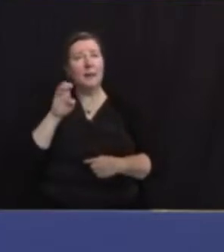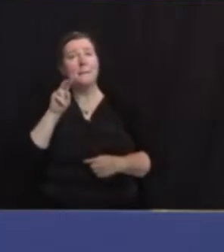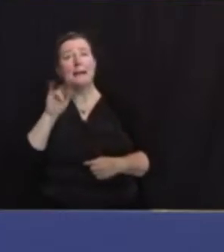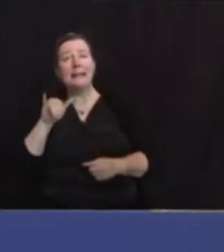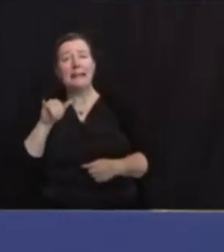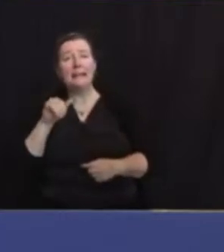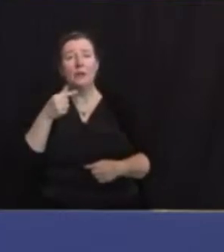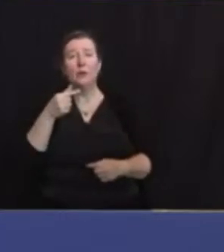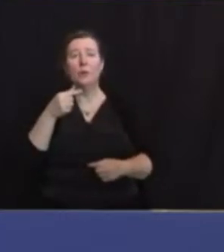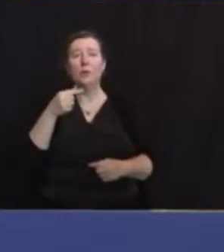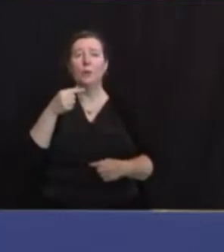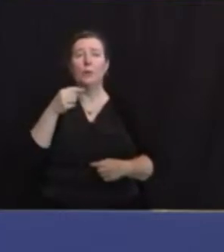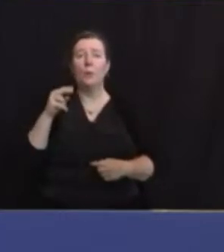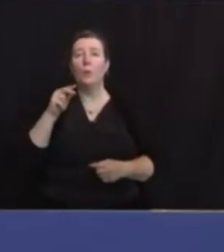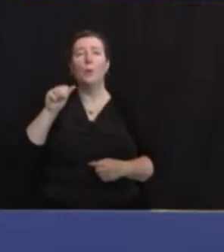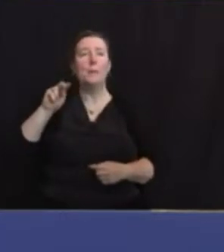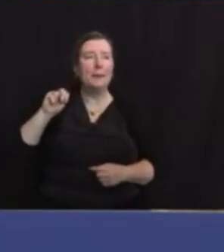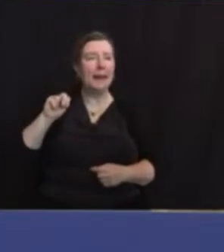there.